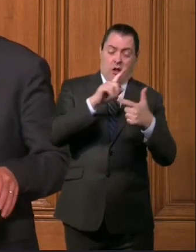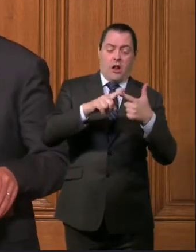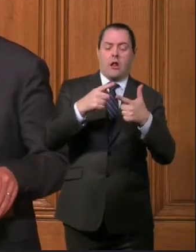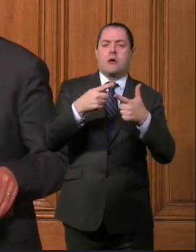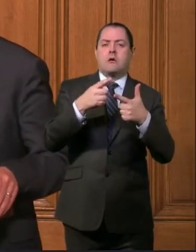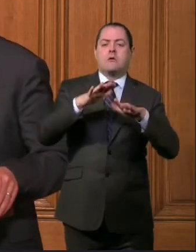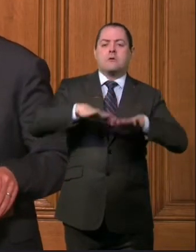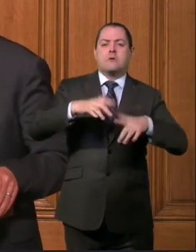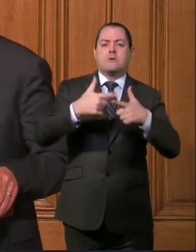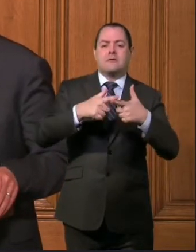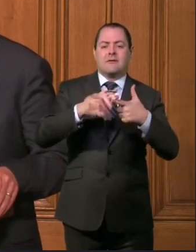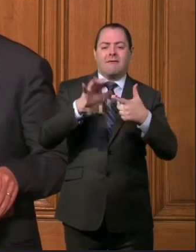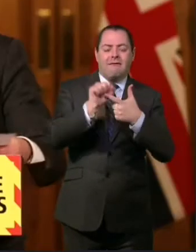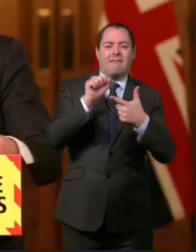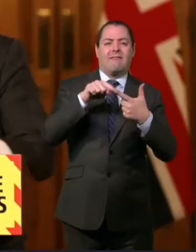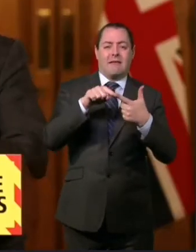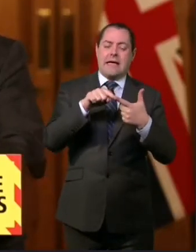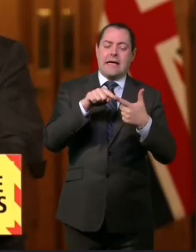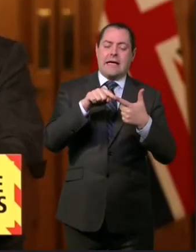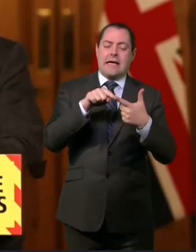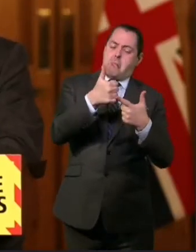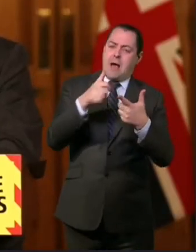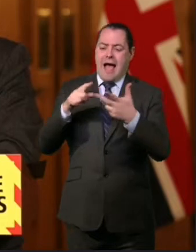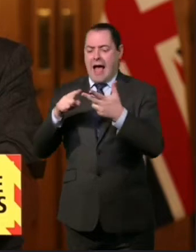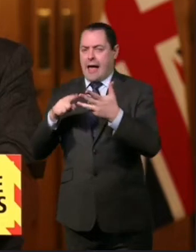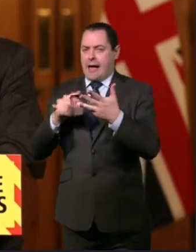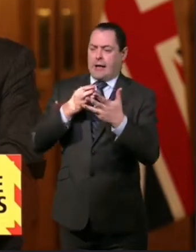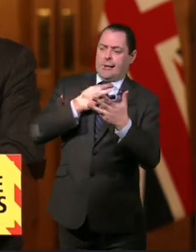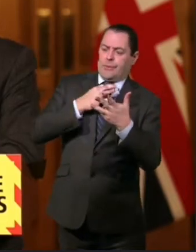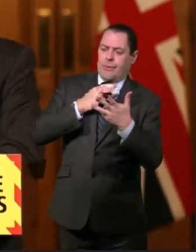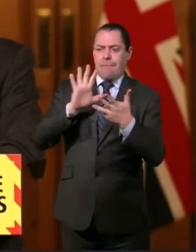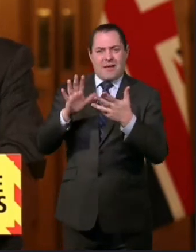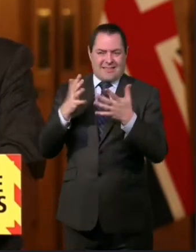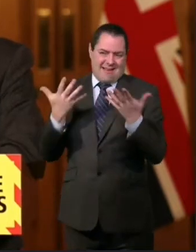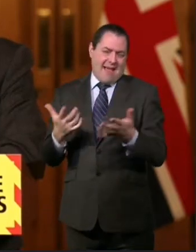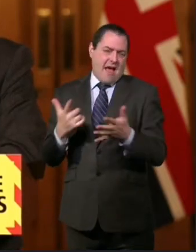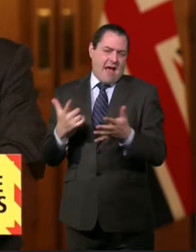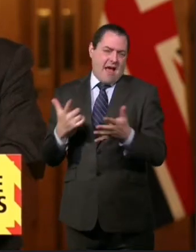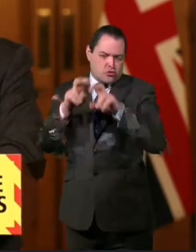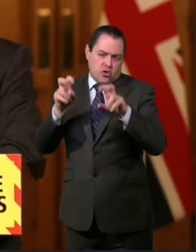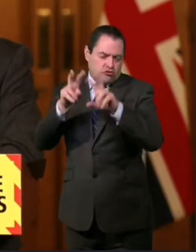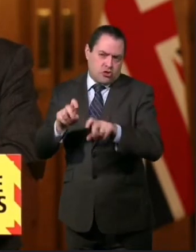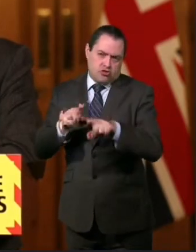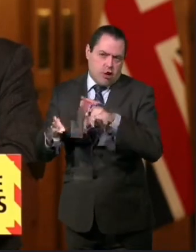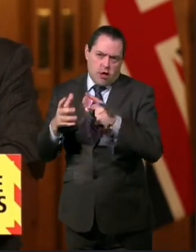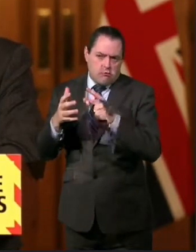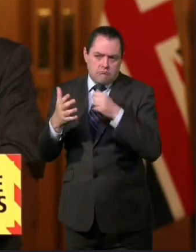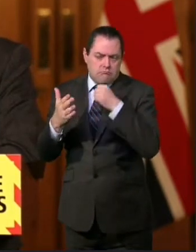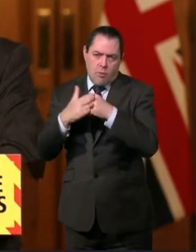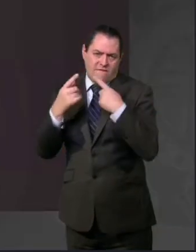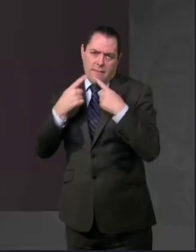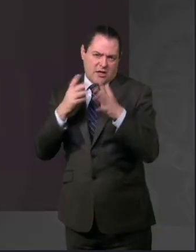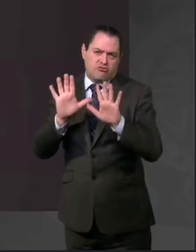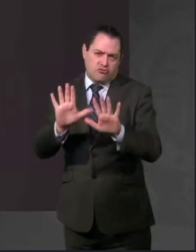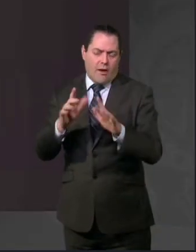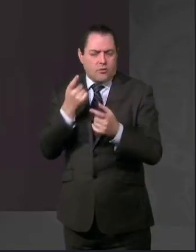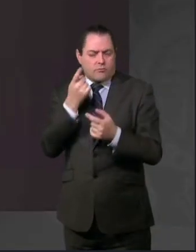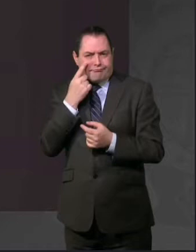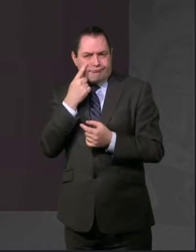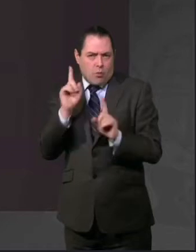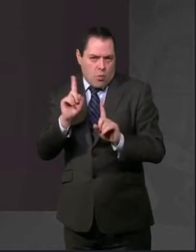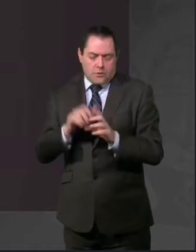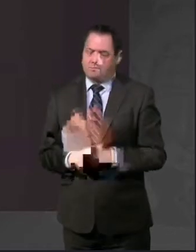moment. Thanks very much, Patrick, and thank you, Chris. Let's go to Tracy in Lanarkshire Wells. We were initially